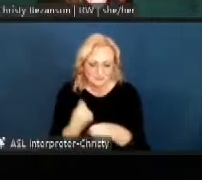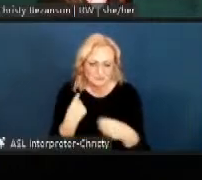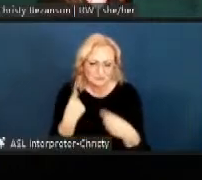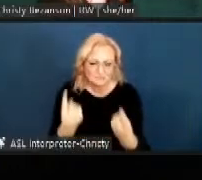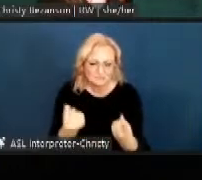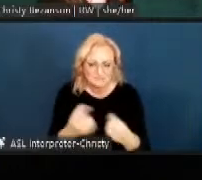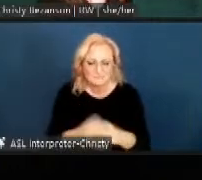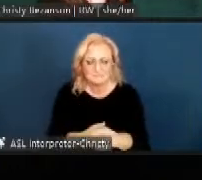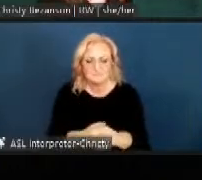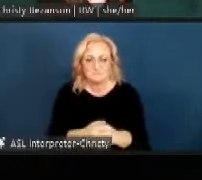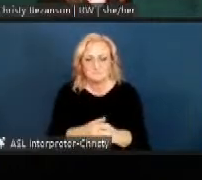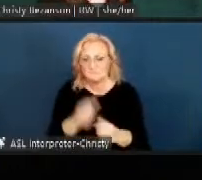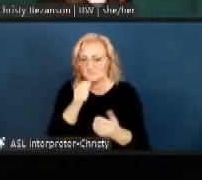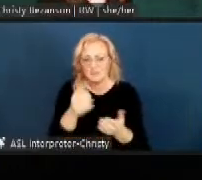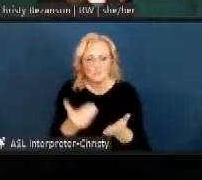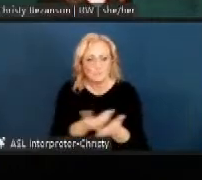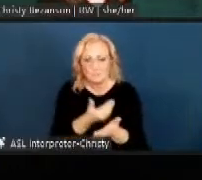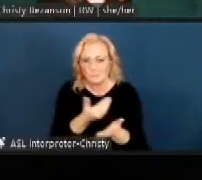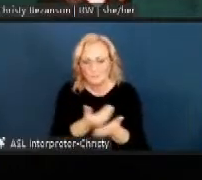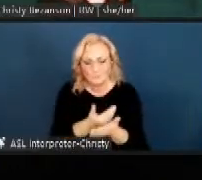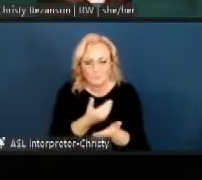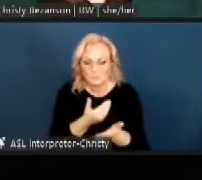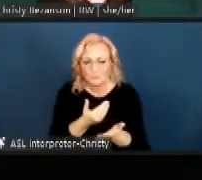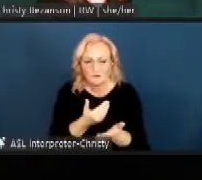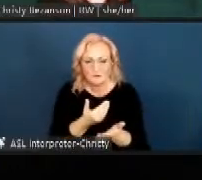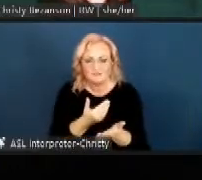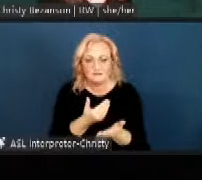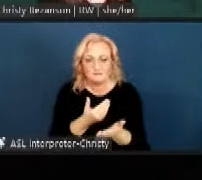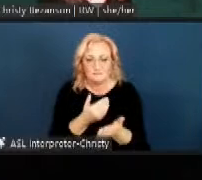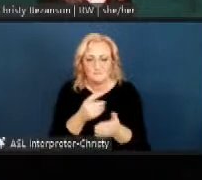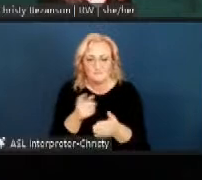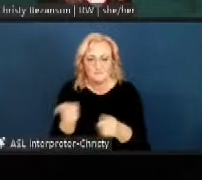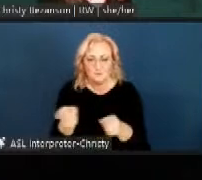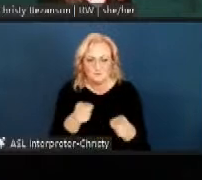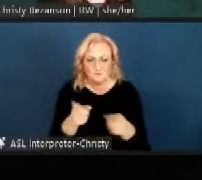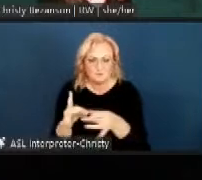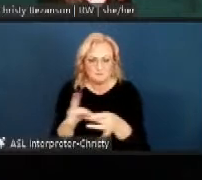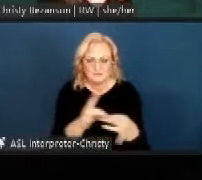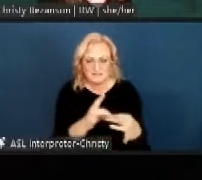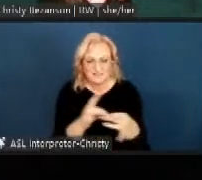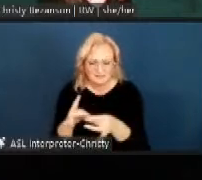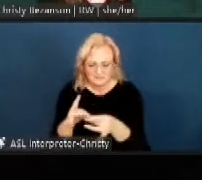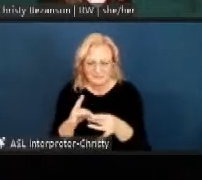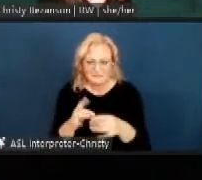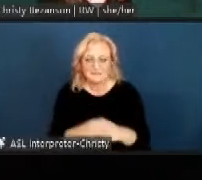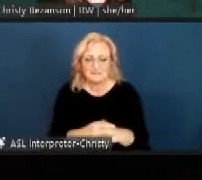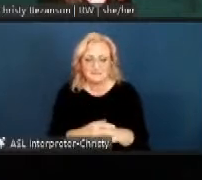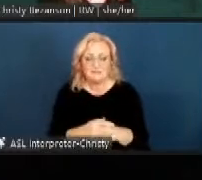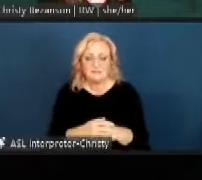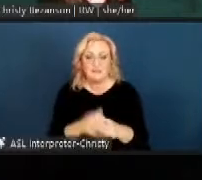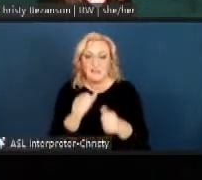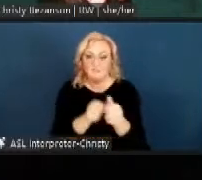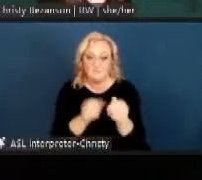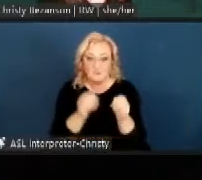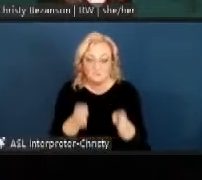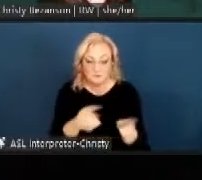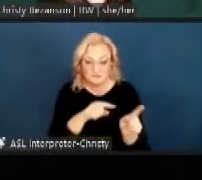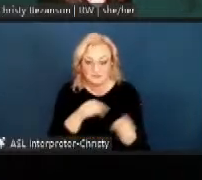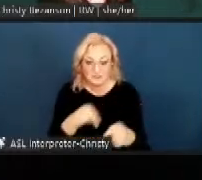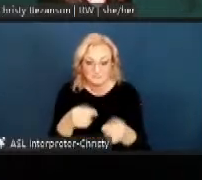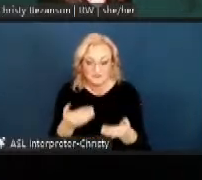not a new thing, I don't think, as far as those two coming together. And every one of them that I've seen coming through here are